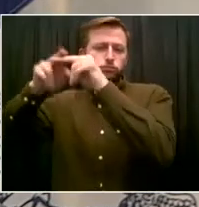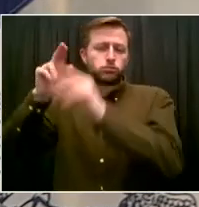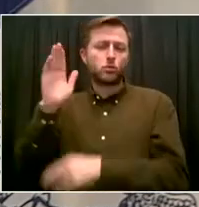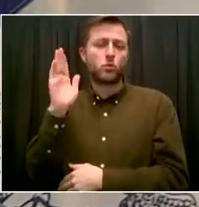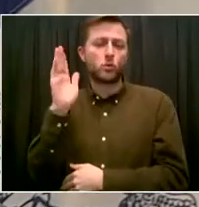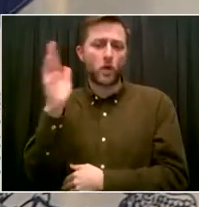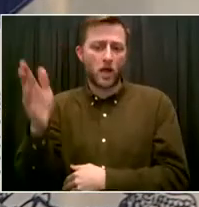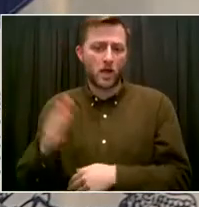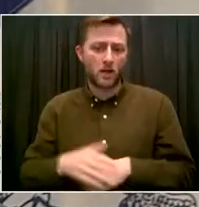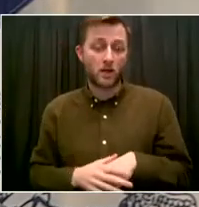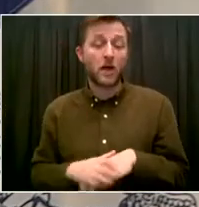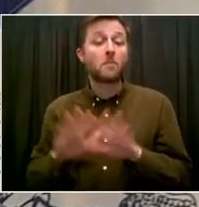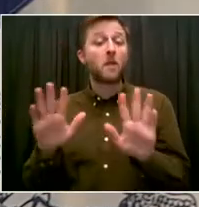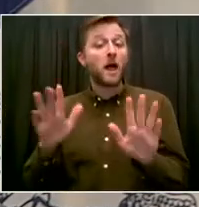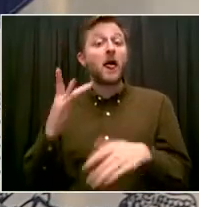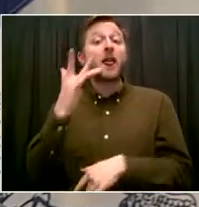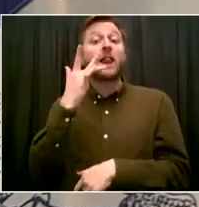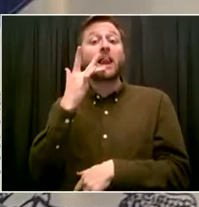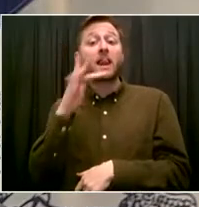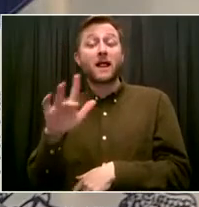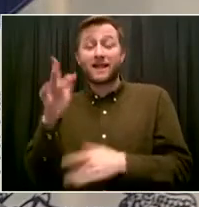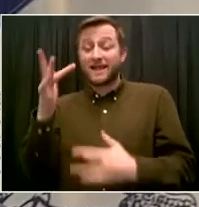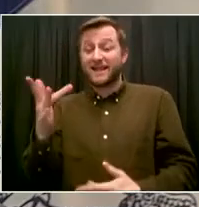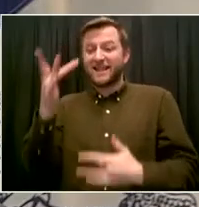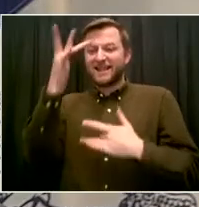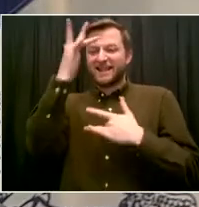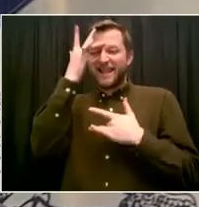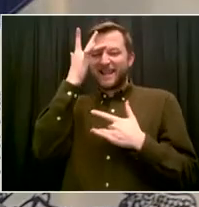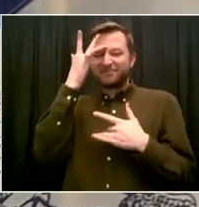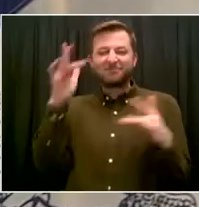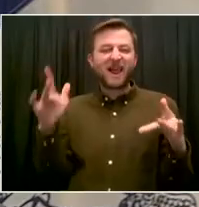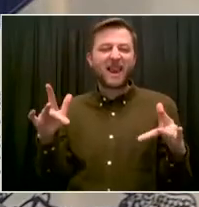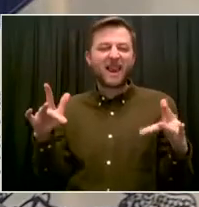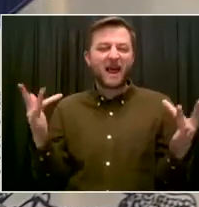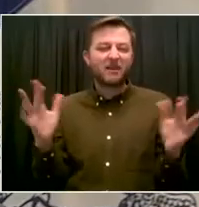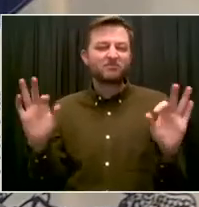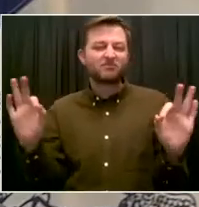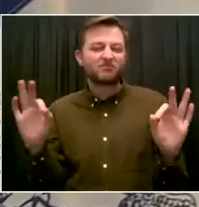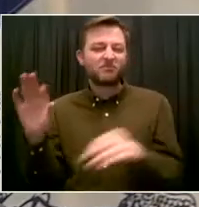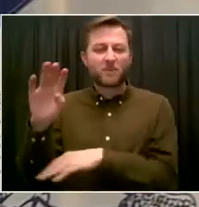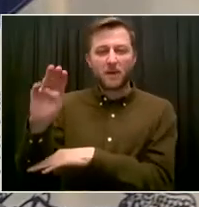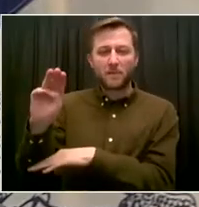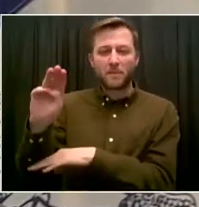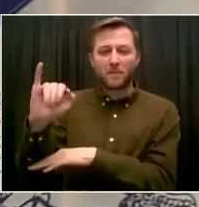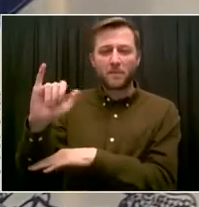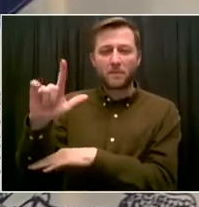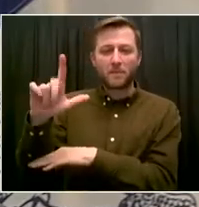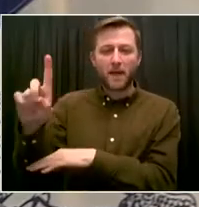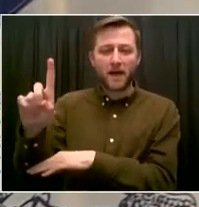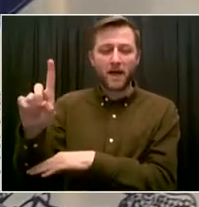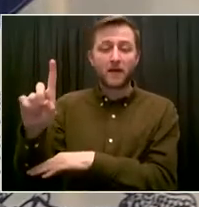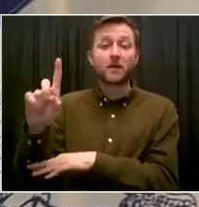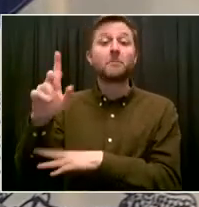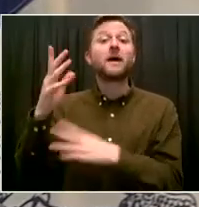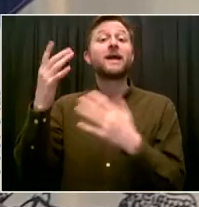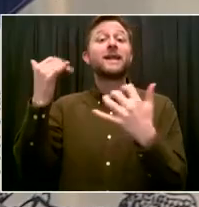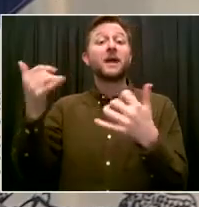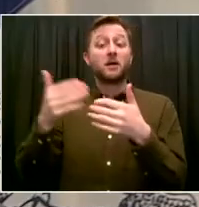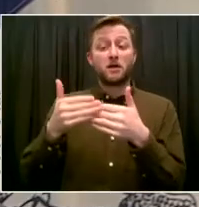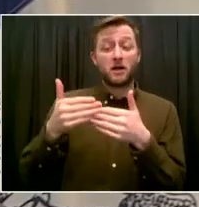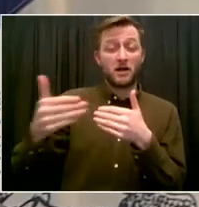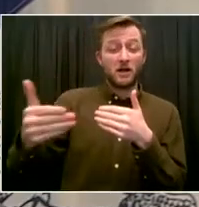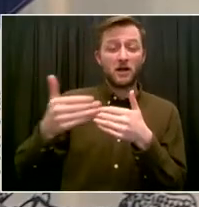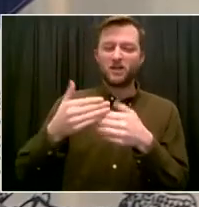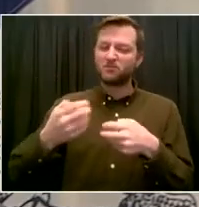it. But it will be a tough few weeks, and we need to understand that, and we need to do everything possible to address that. But look, this is going to